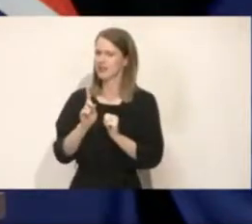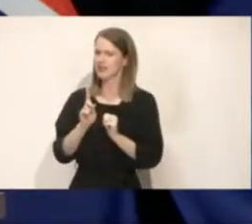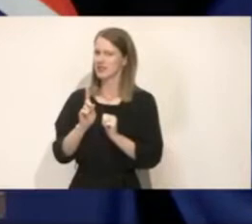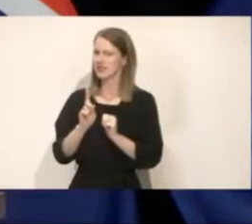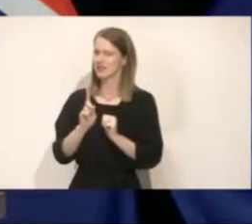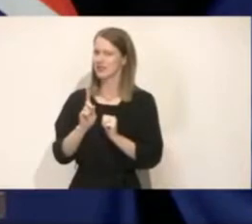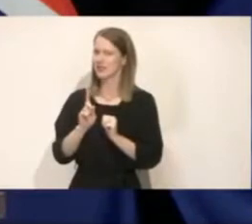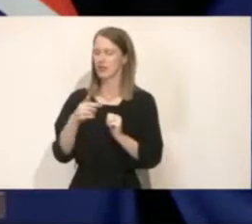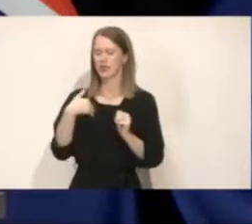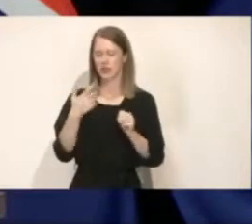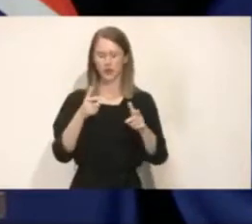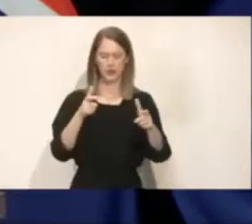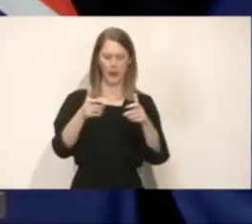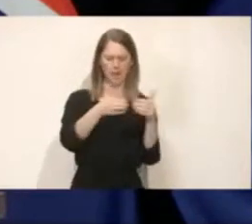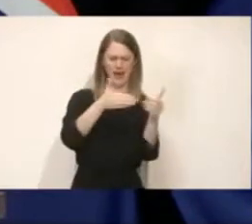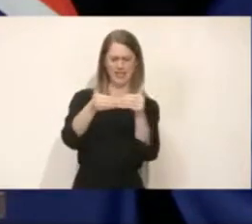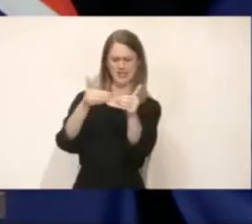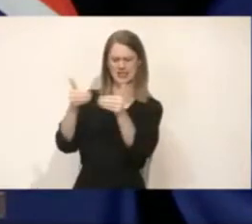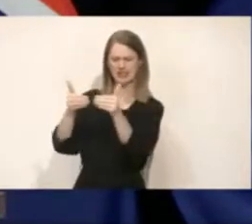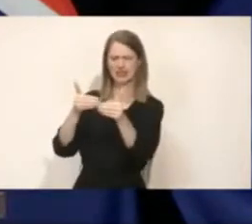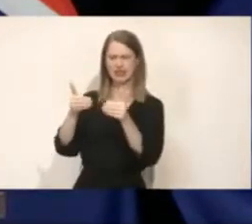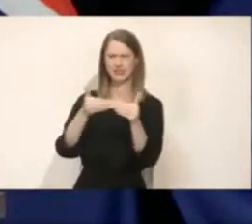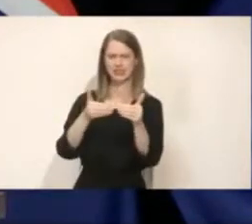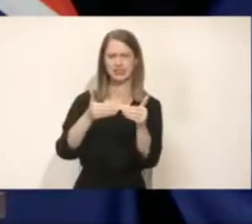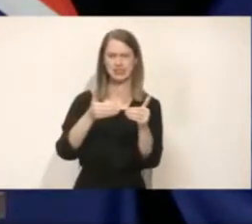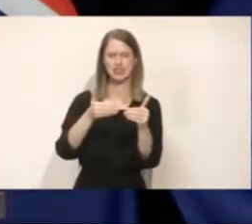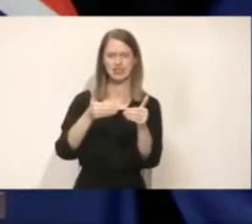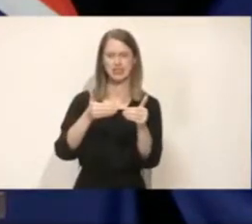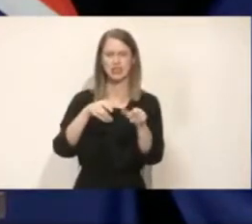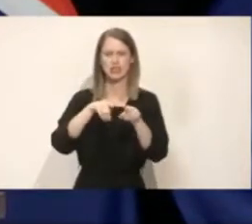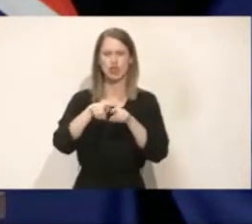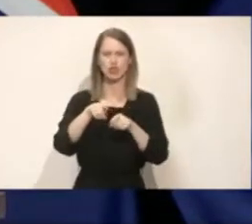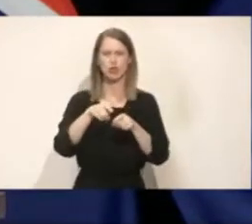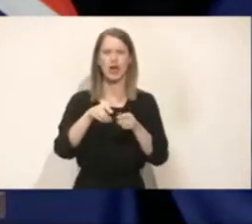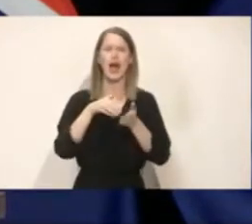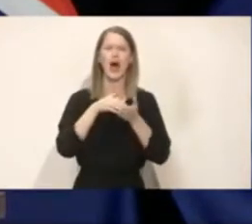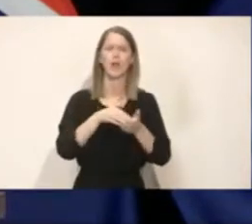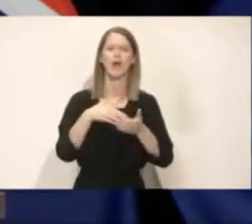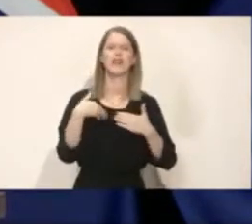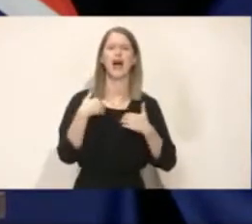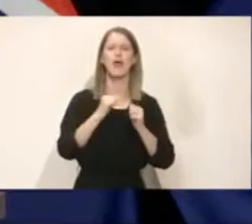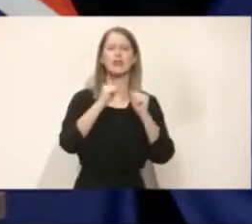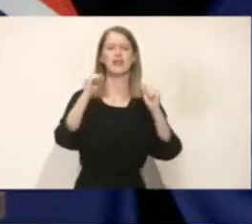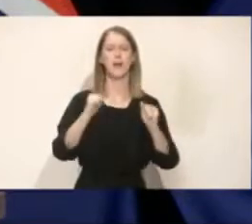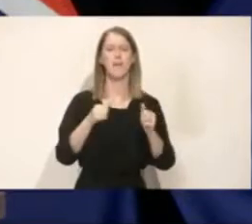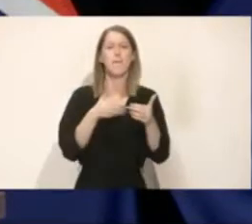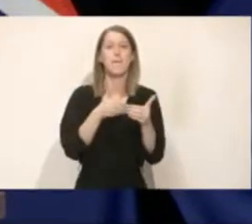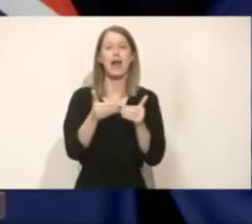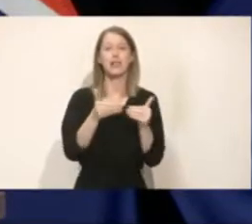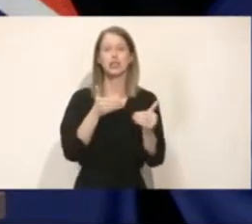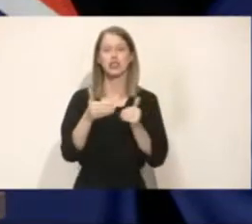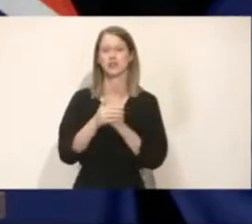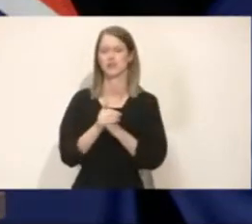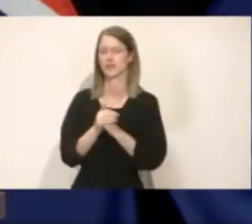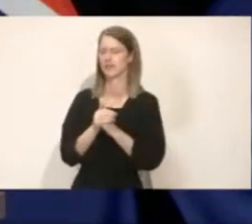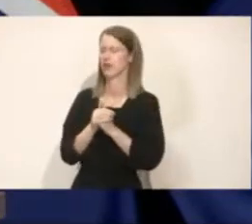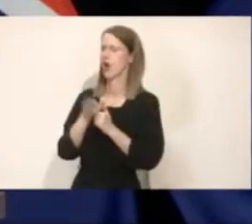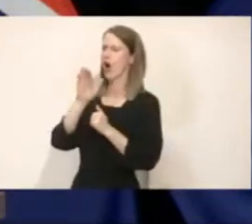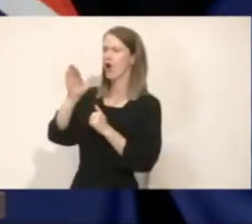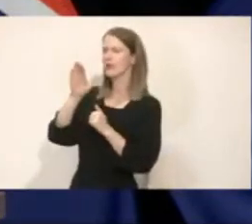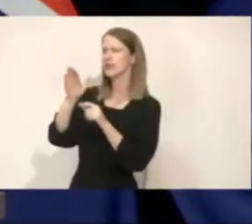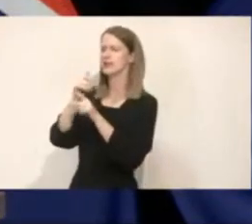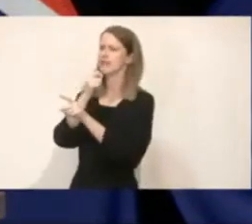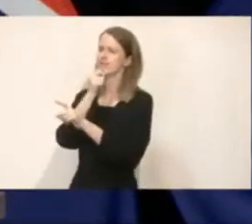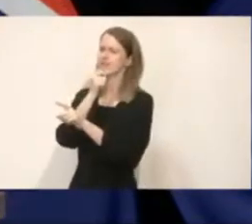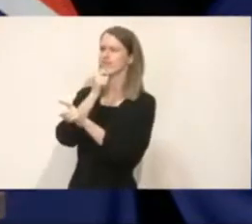level of control and making sure that you don't have a health system that is overwhelmed. And you will have seen in international media some discussion over whether or not, with